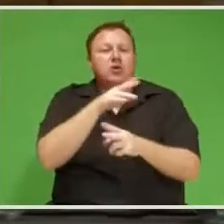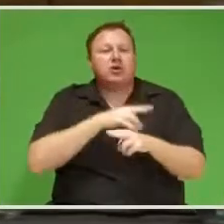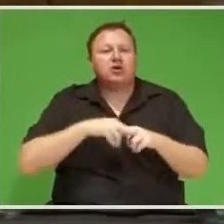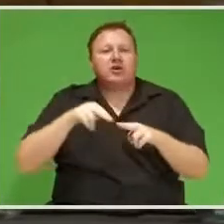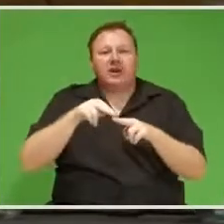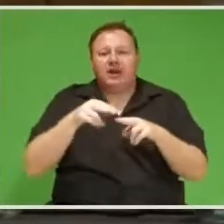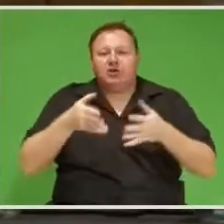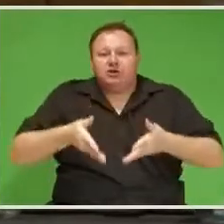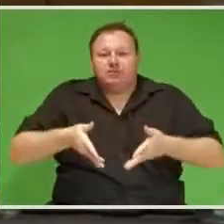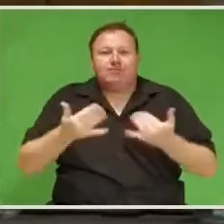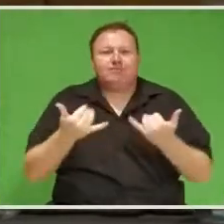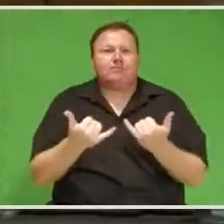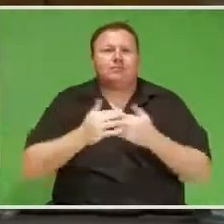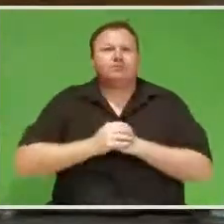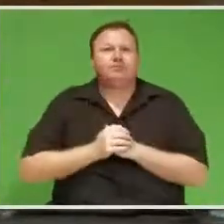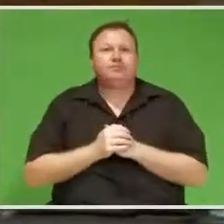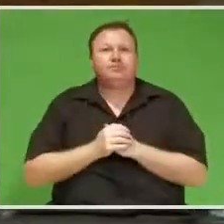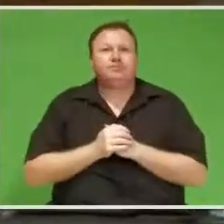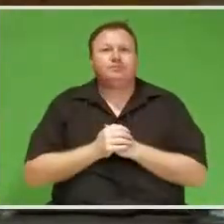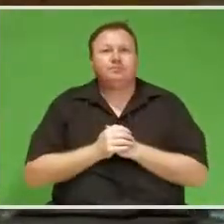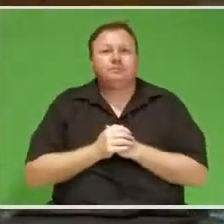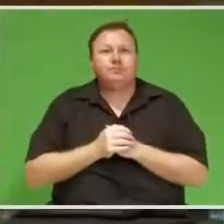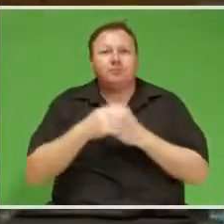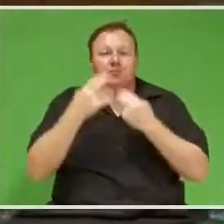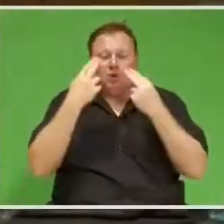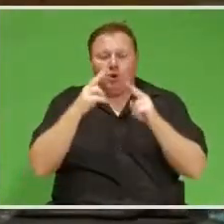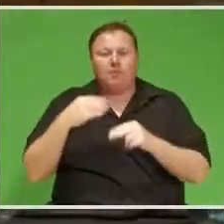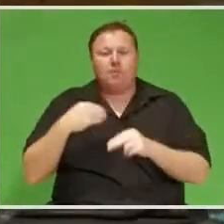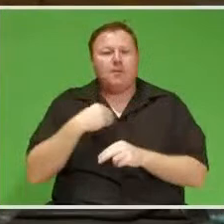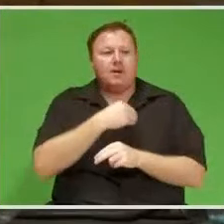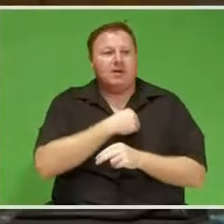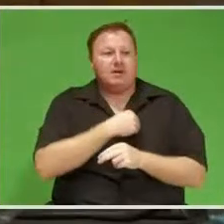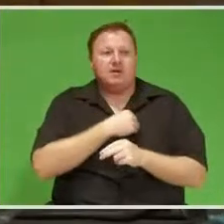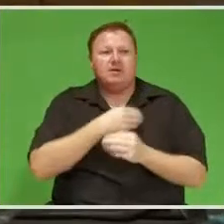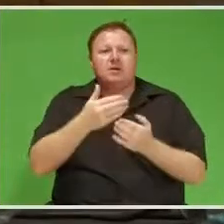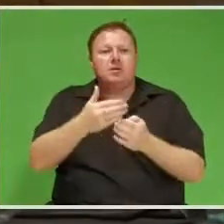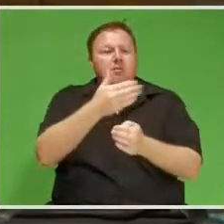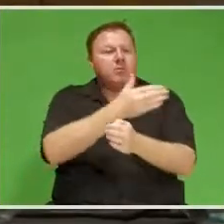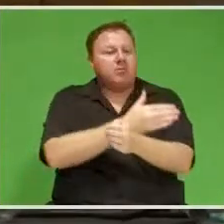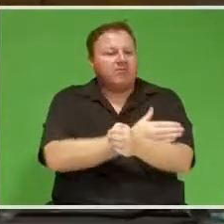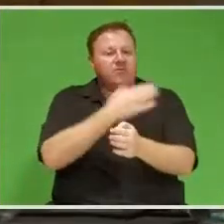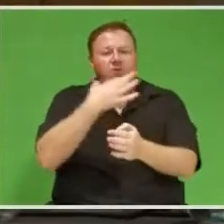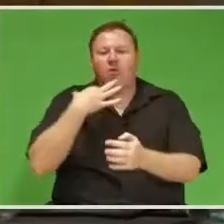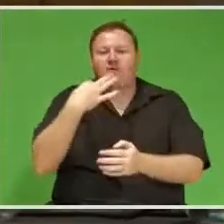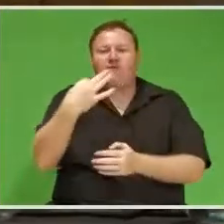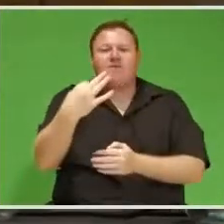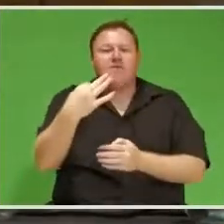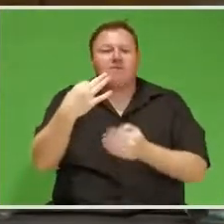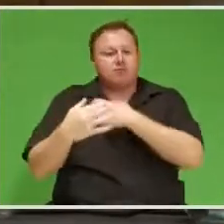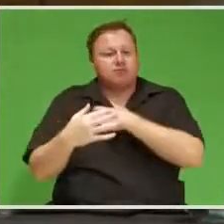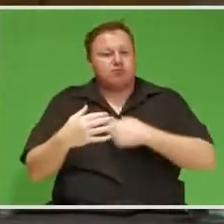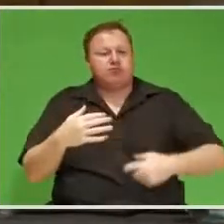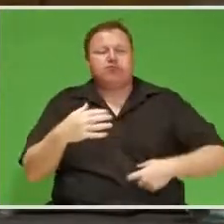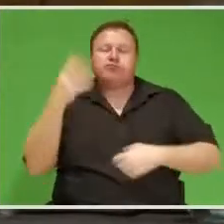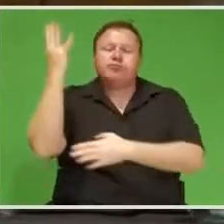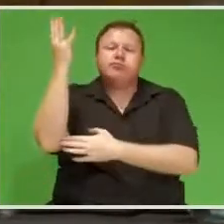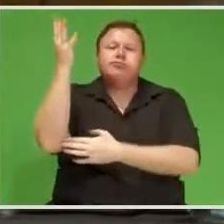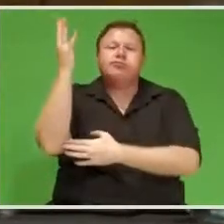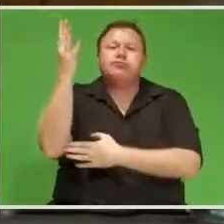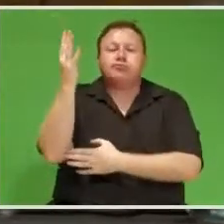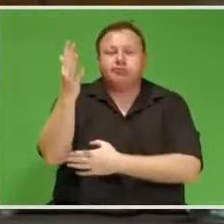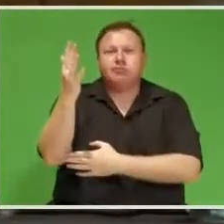address to Parliament. So, honorable members, before I invite the Honorable President to address this joint